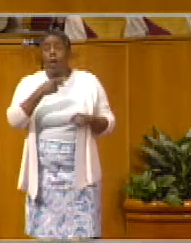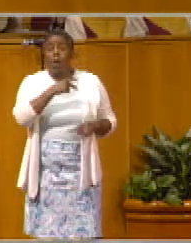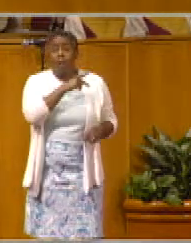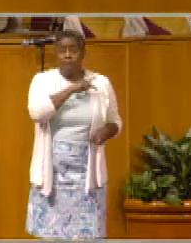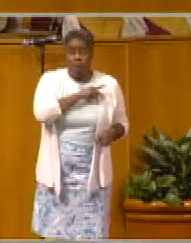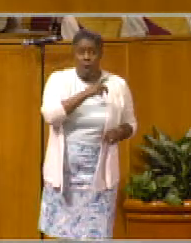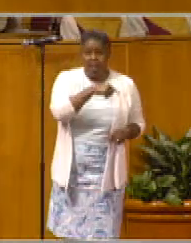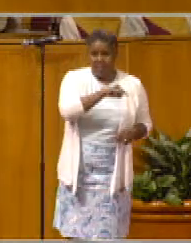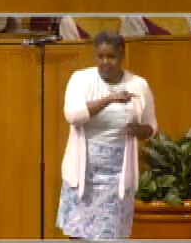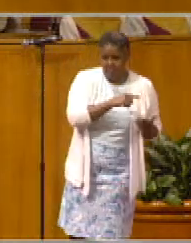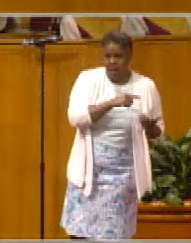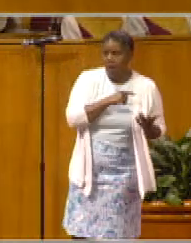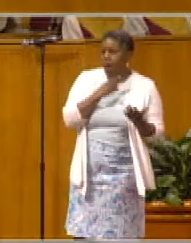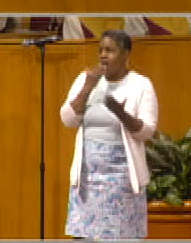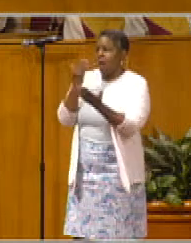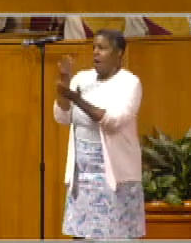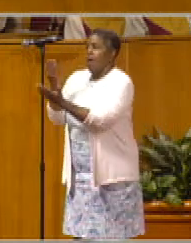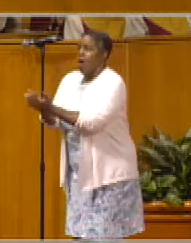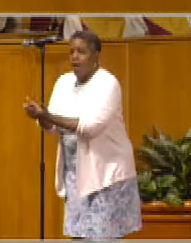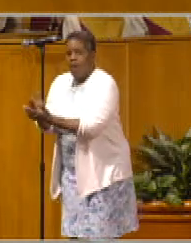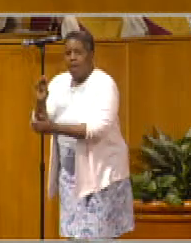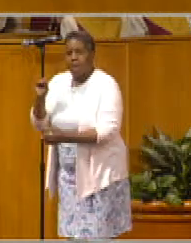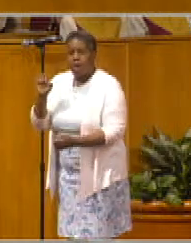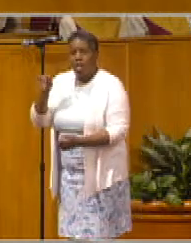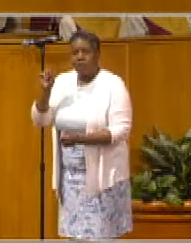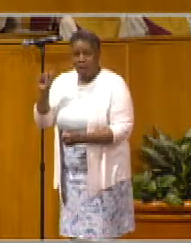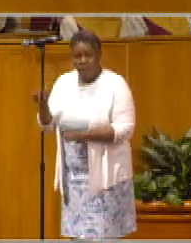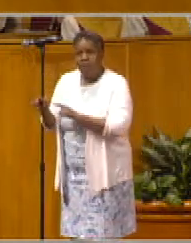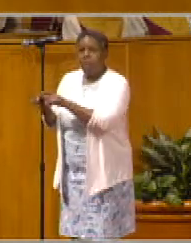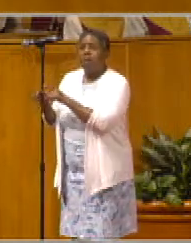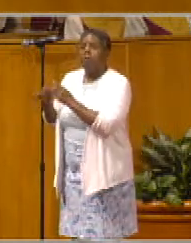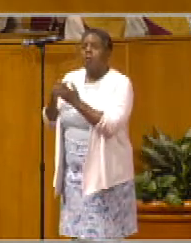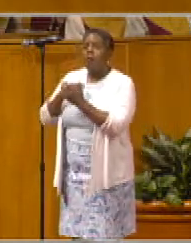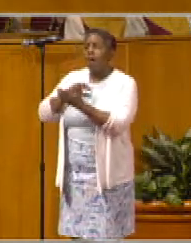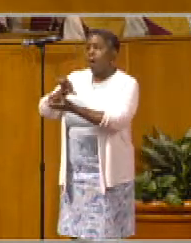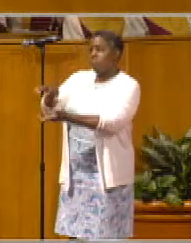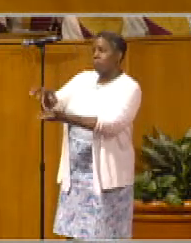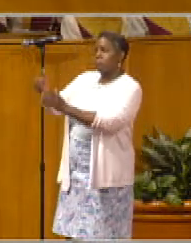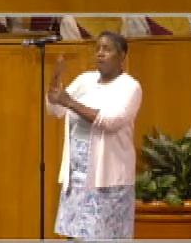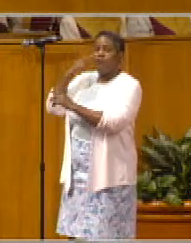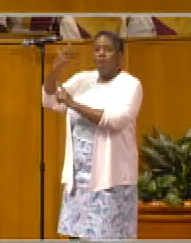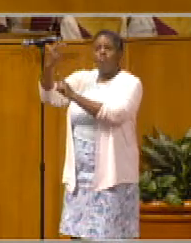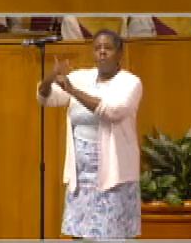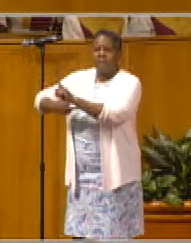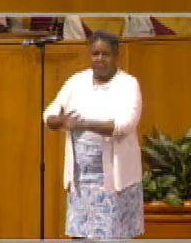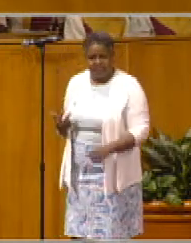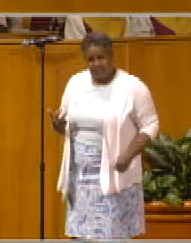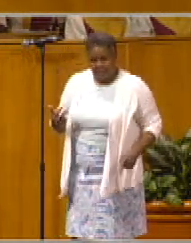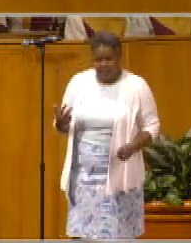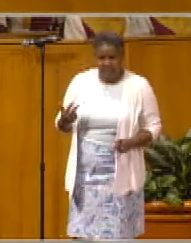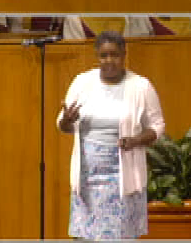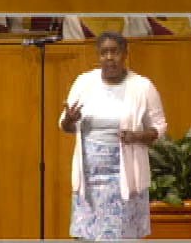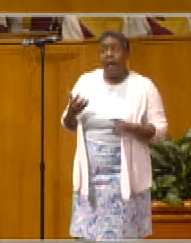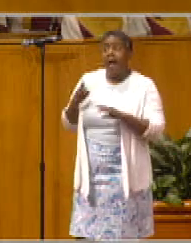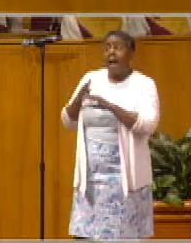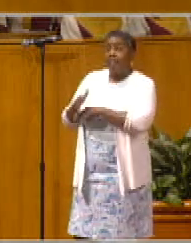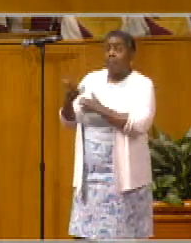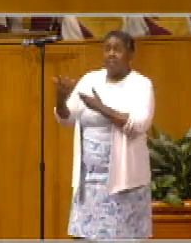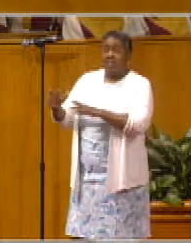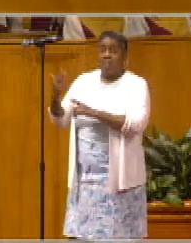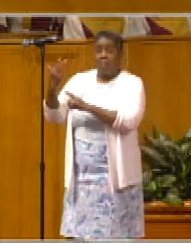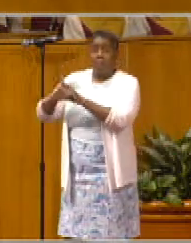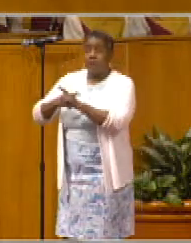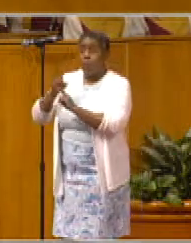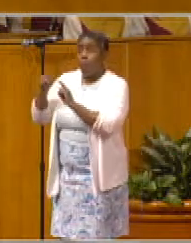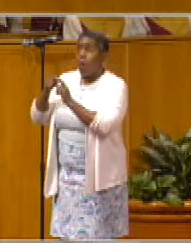them landed on Malta. They were shipwrecked for 3 months. And after 3 months, when